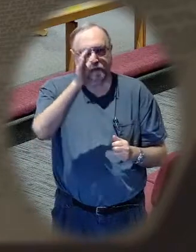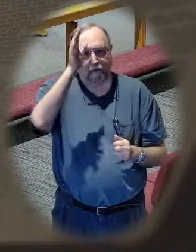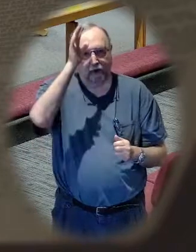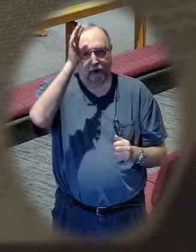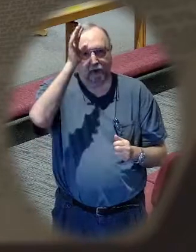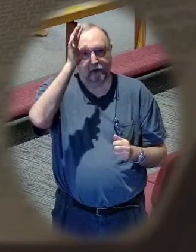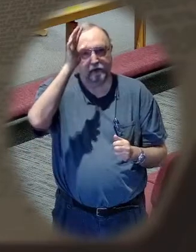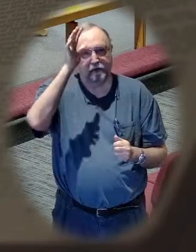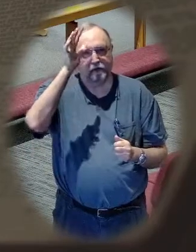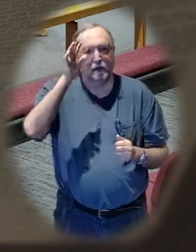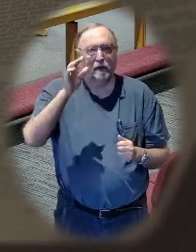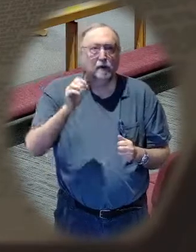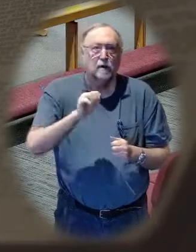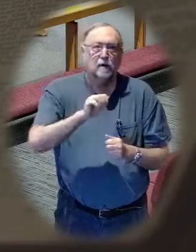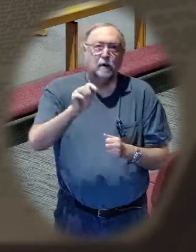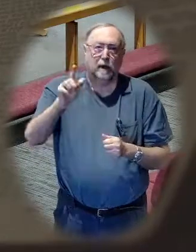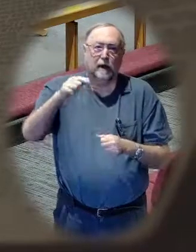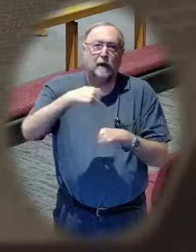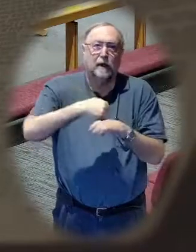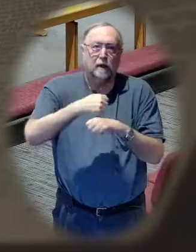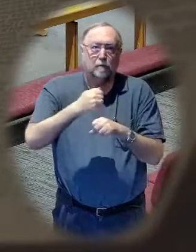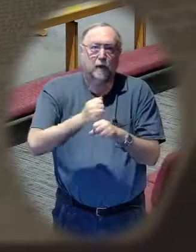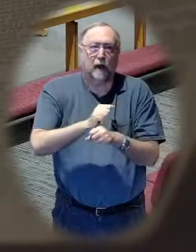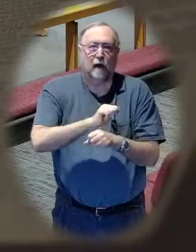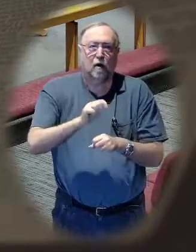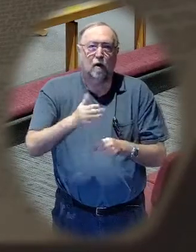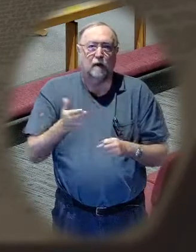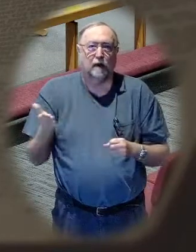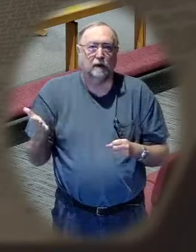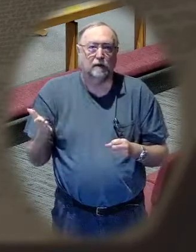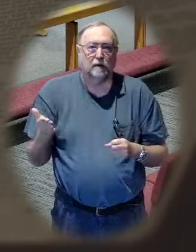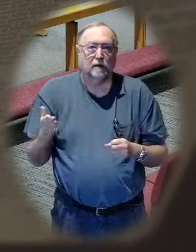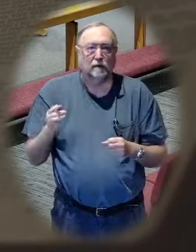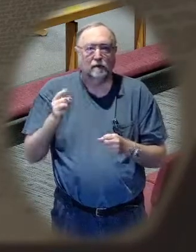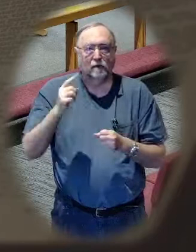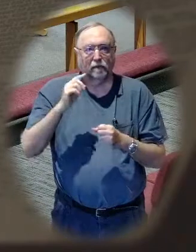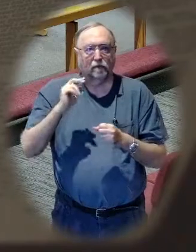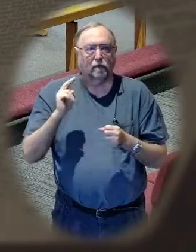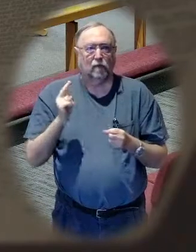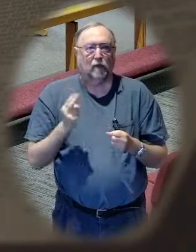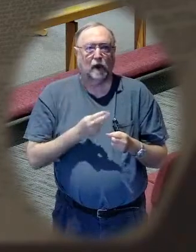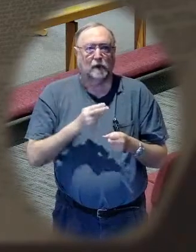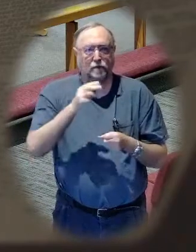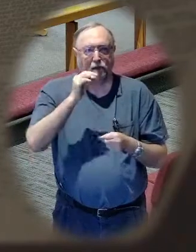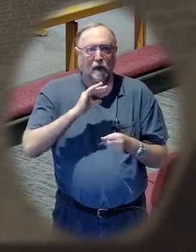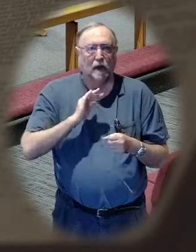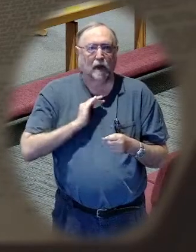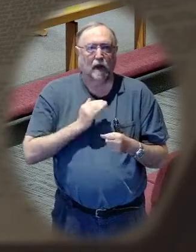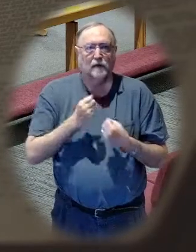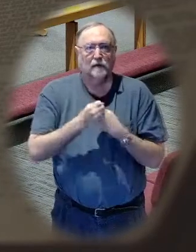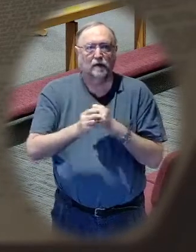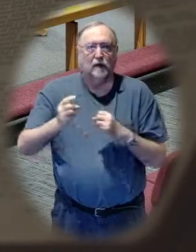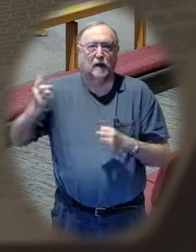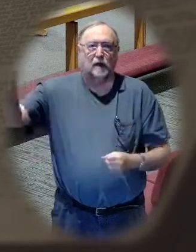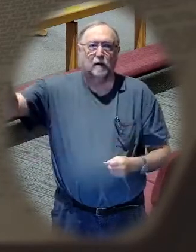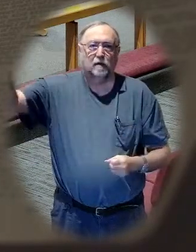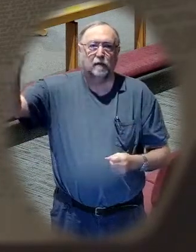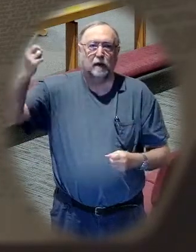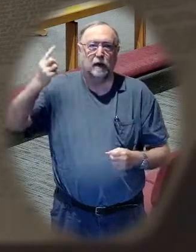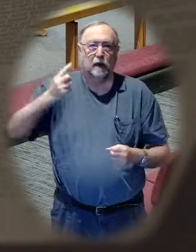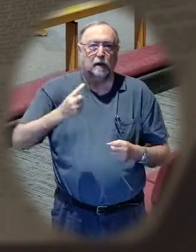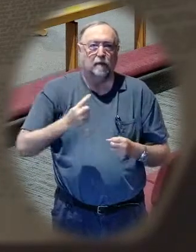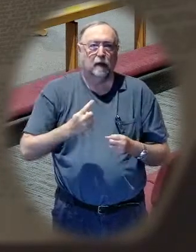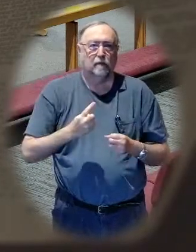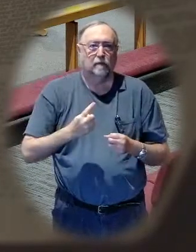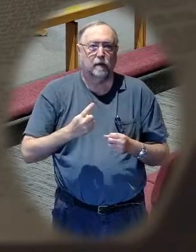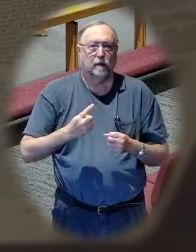with the Father, by whom all things were made, who for us men and for our salvation came down from